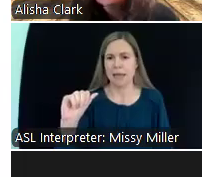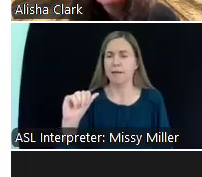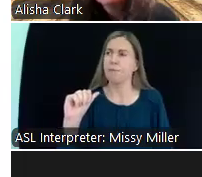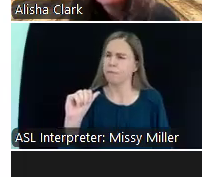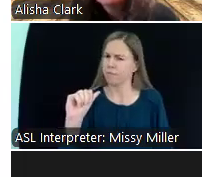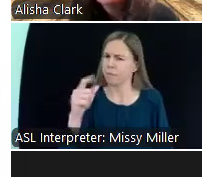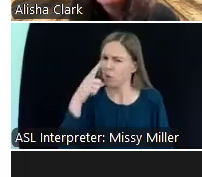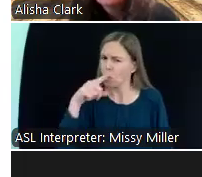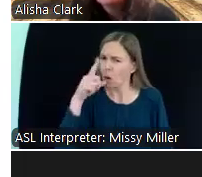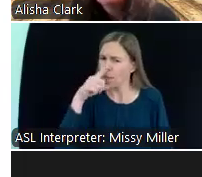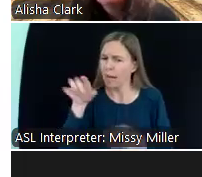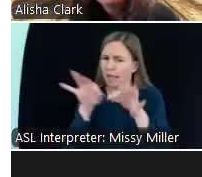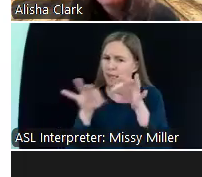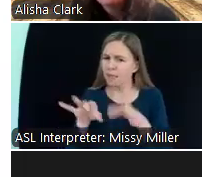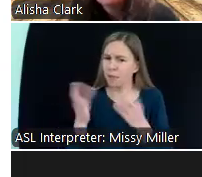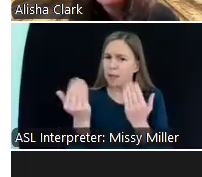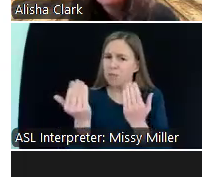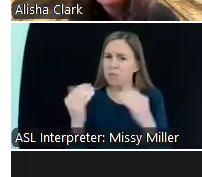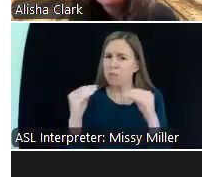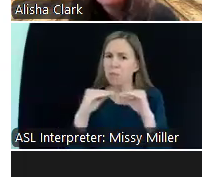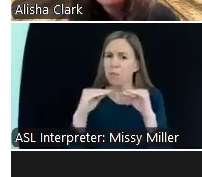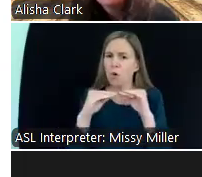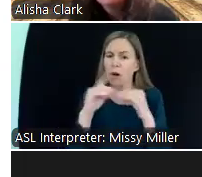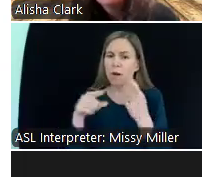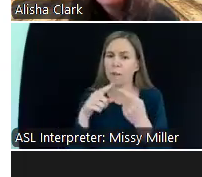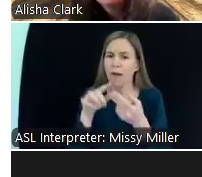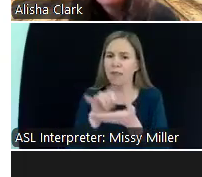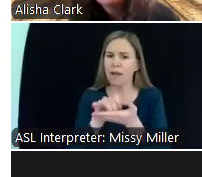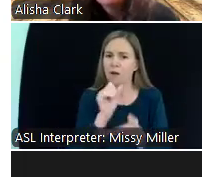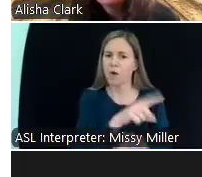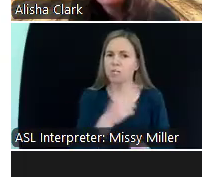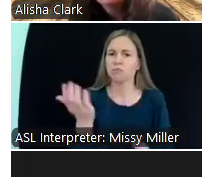explain that just a little bit further.